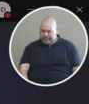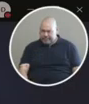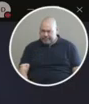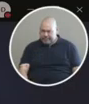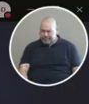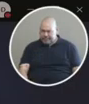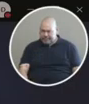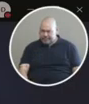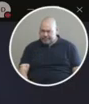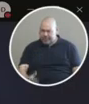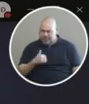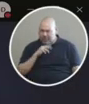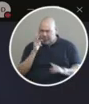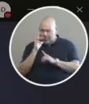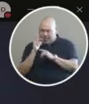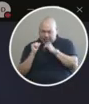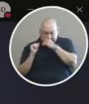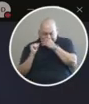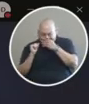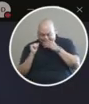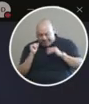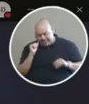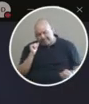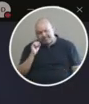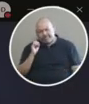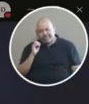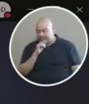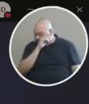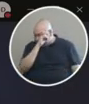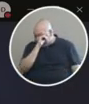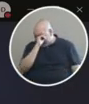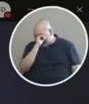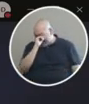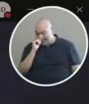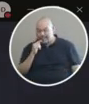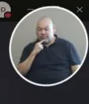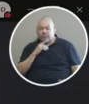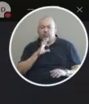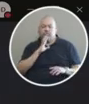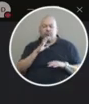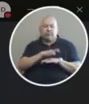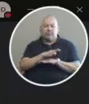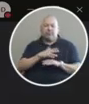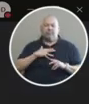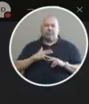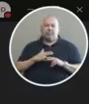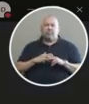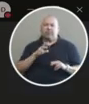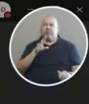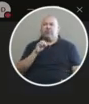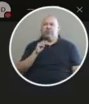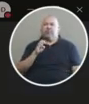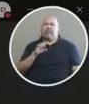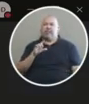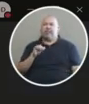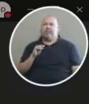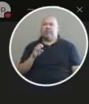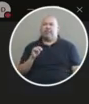Go ahead, ma'am. You have 3 minutes. Ok. Sí. Buenas tardes. Mi nombre es Romelia